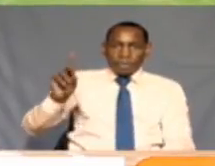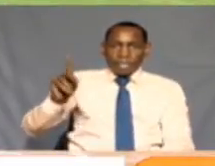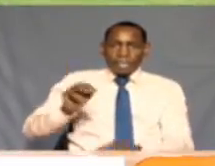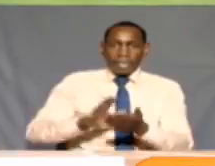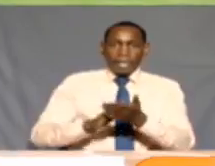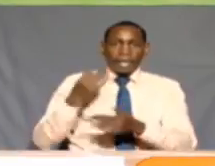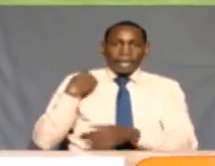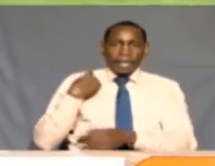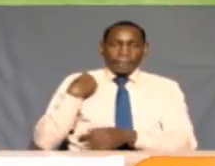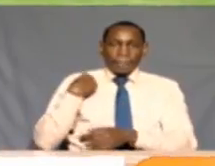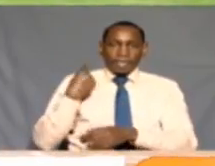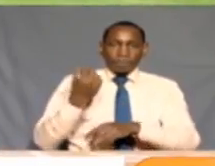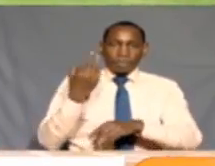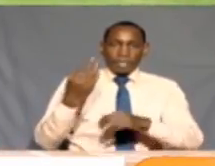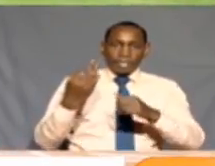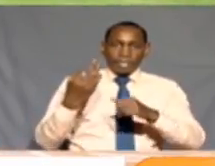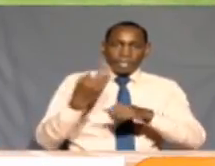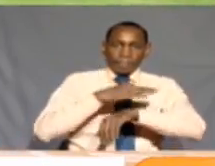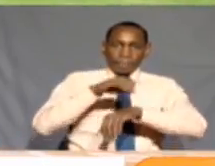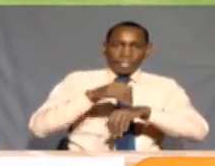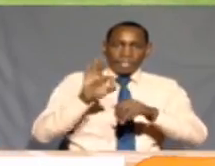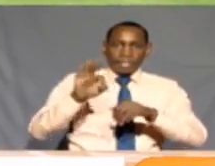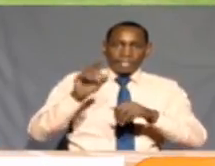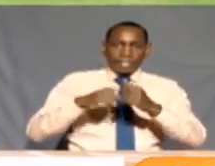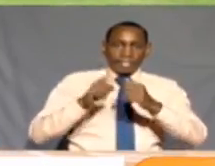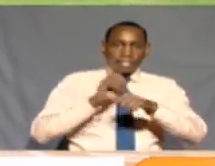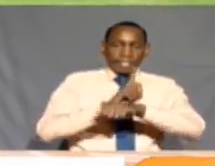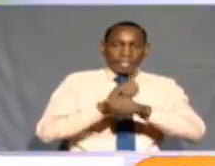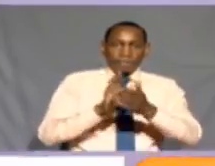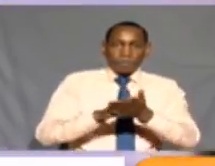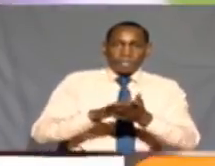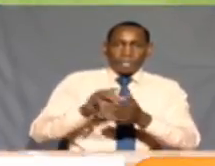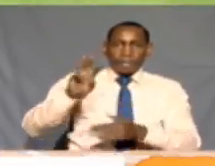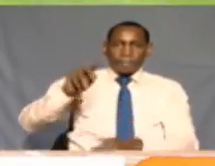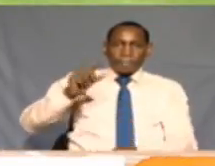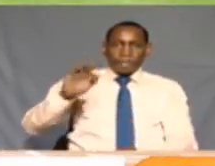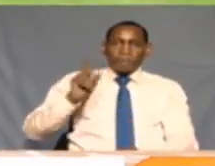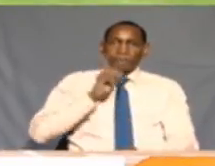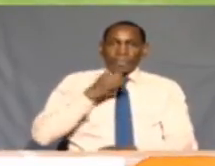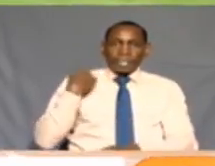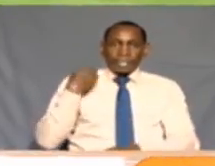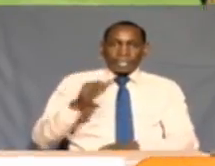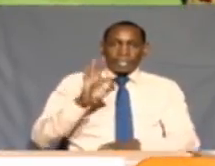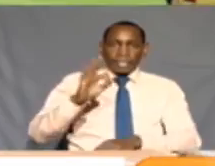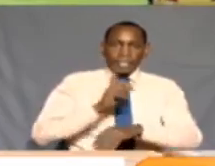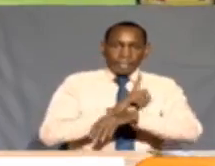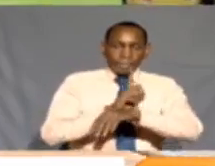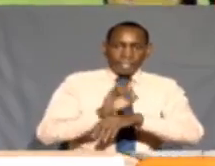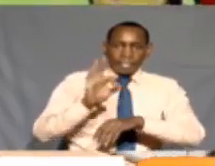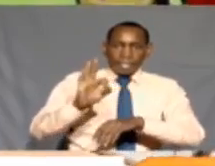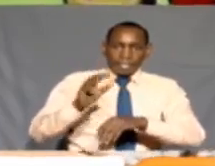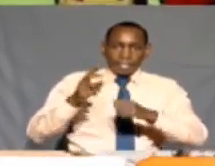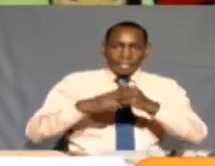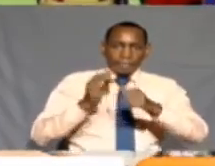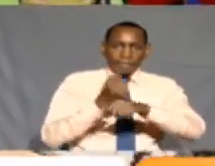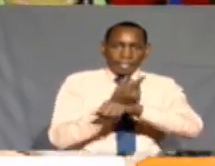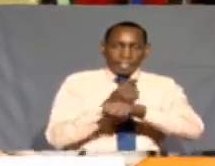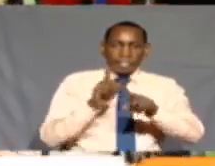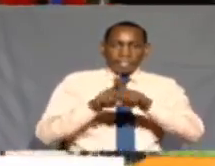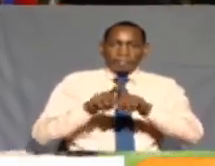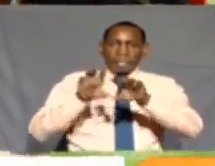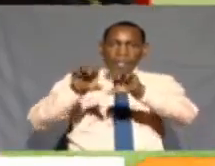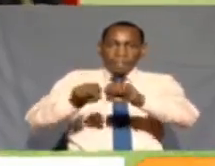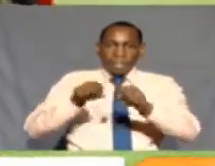clocking 3 minutes 36.61 seconds, with George Manangoi finishing third in 3 minutes 37 seconds to also secure